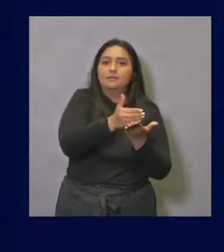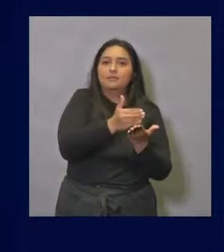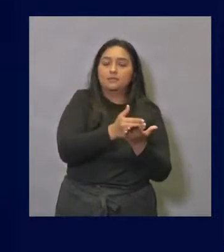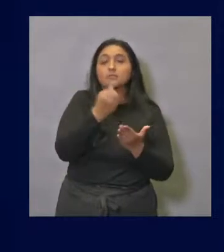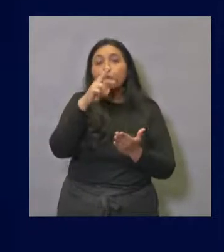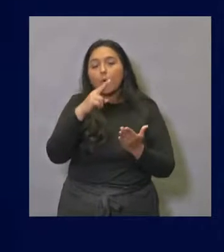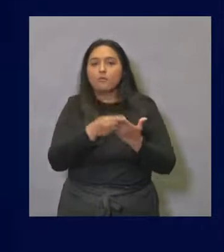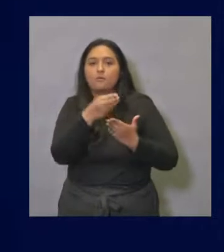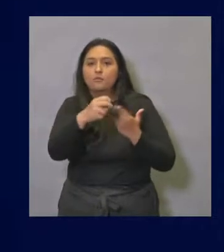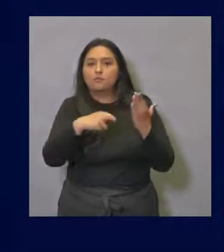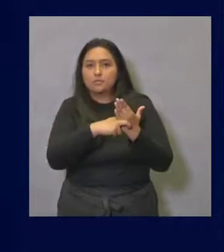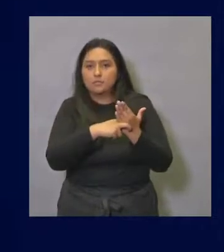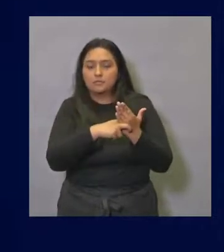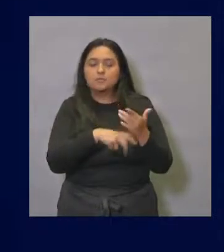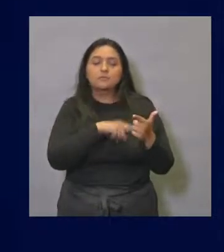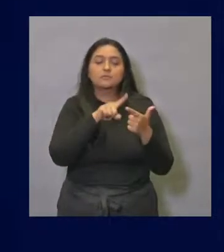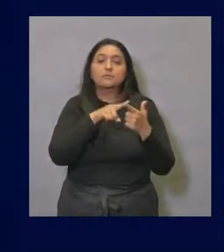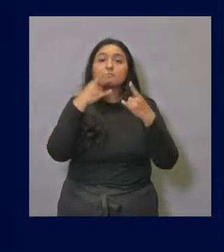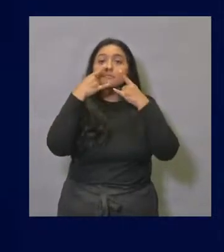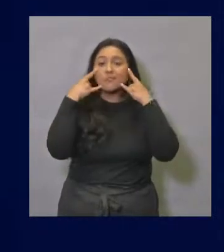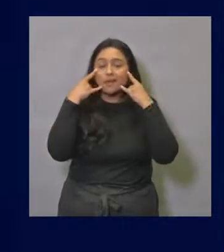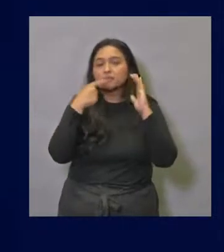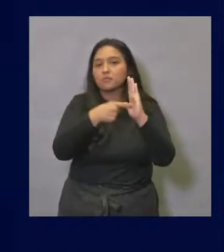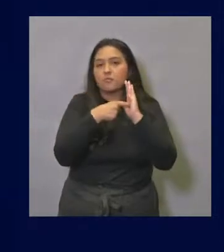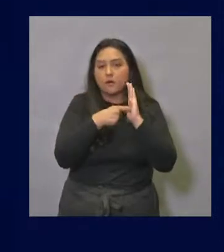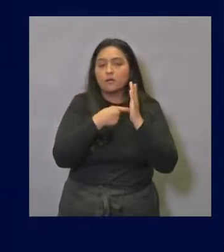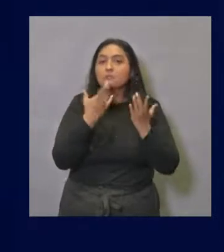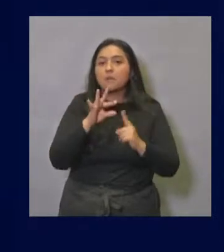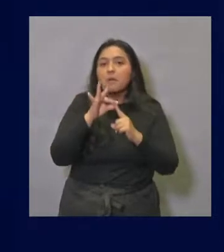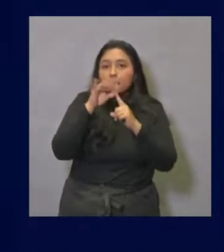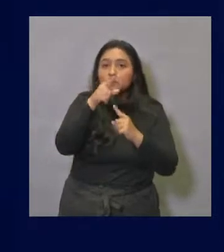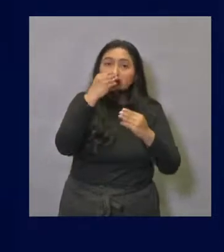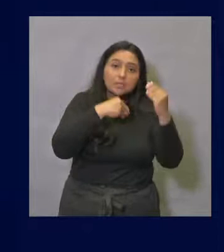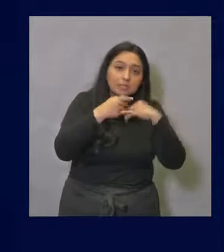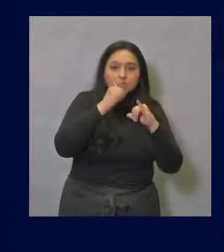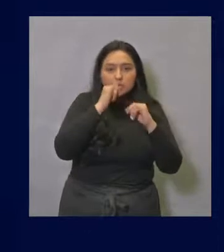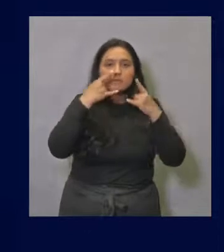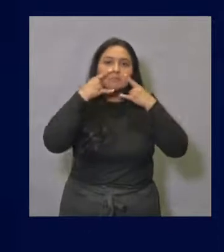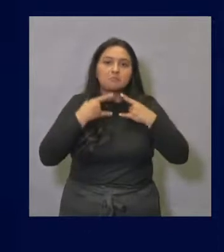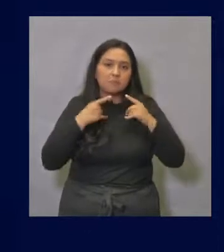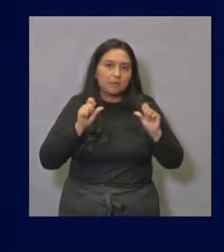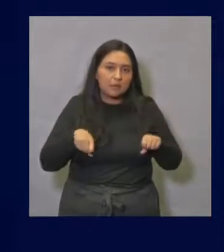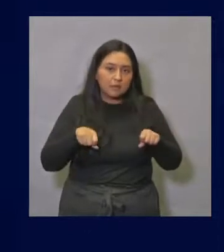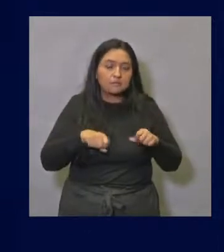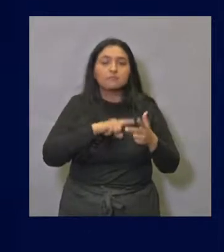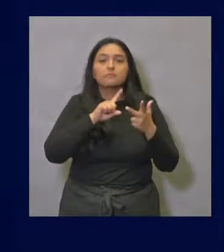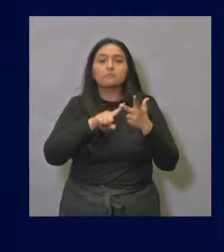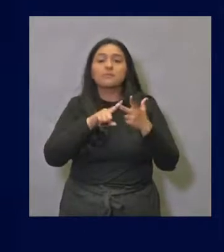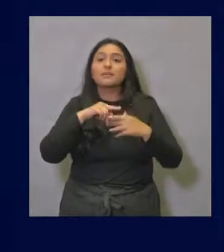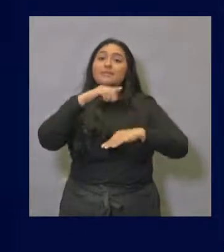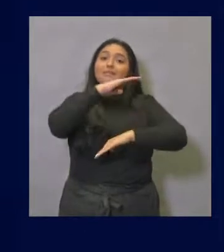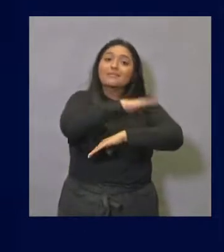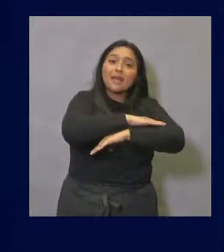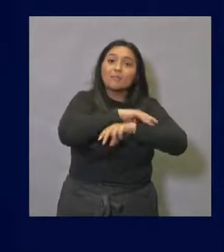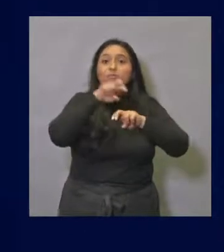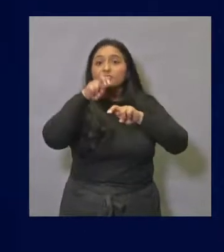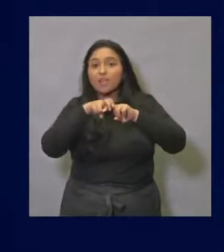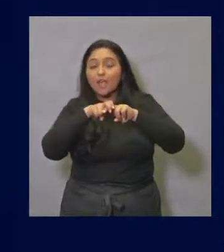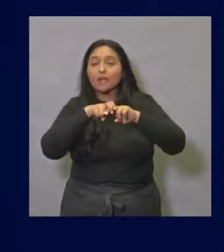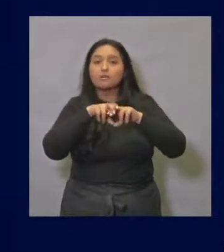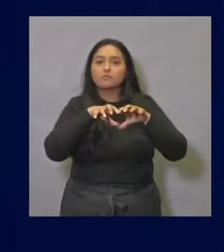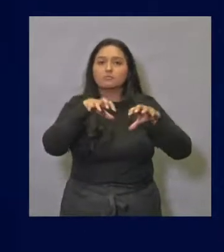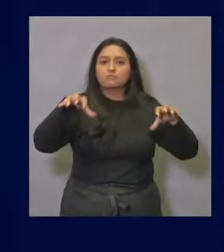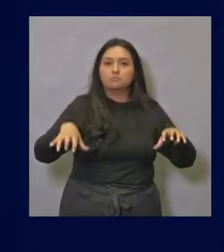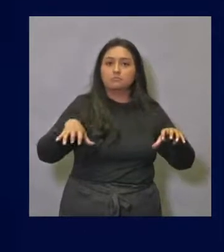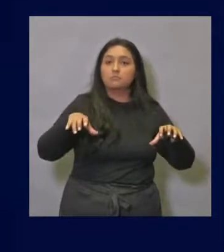worn at all times unless attendees are eating or drinking. There must be 6 feet of distance between tables and chairs for guests who are